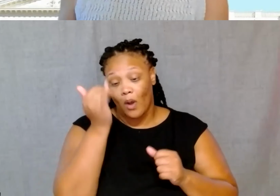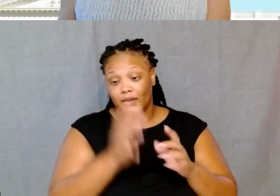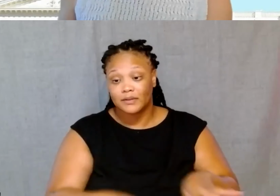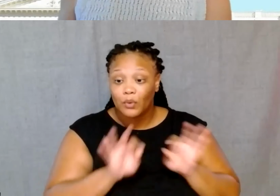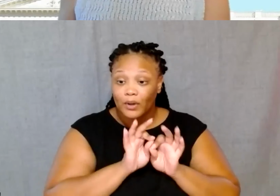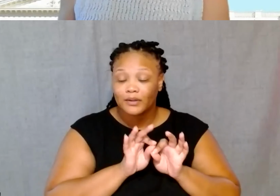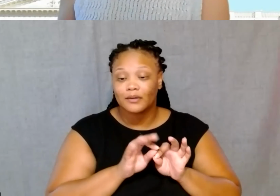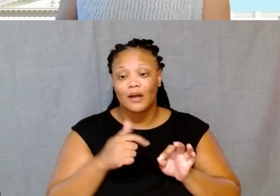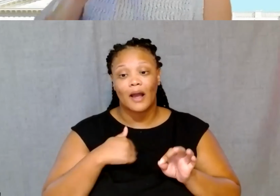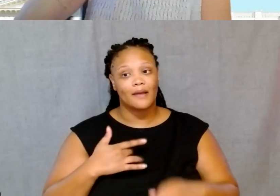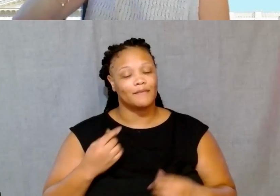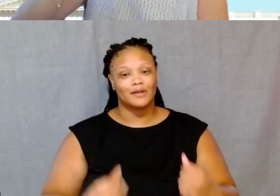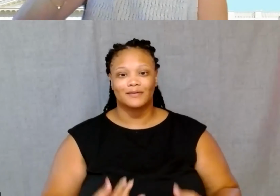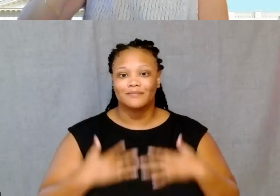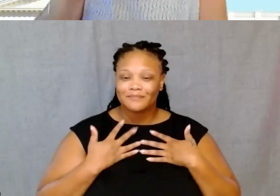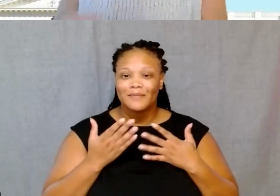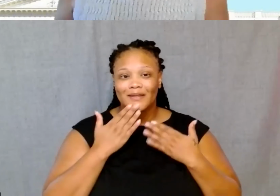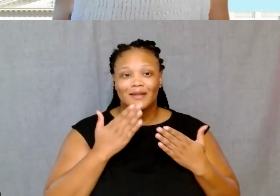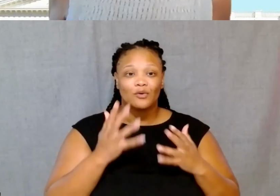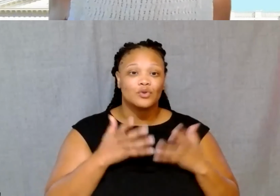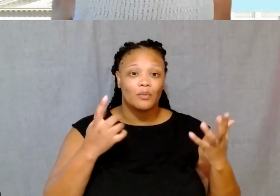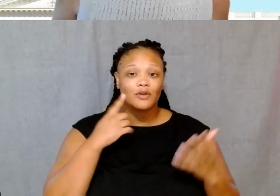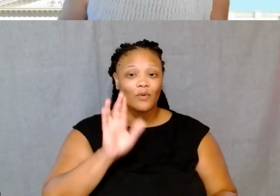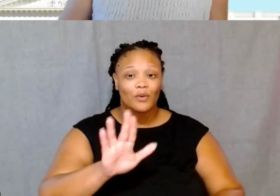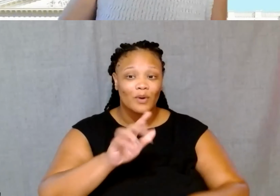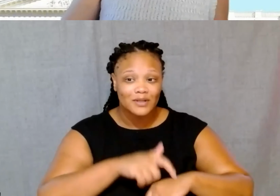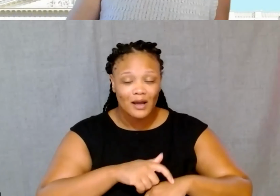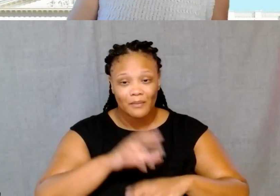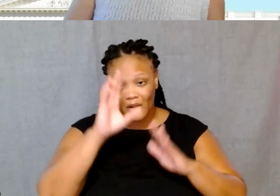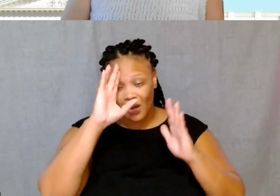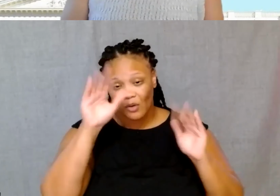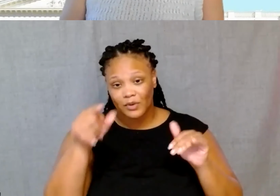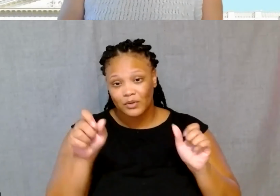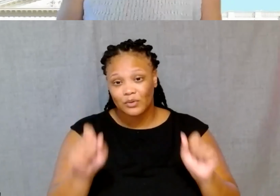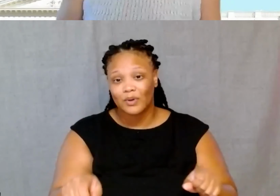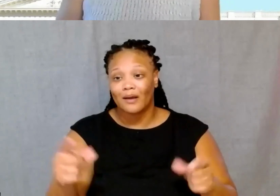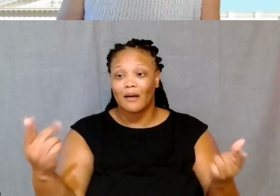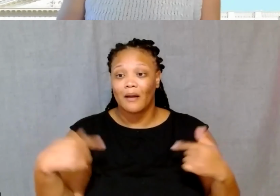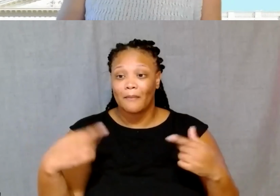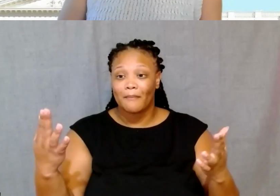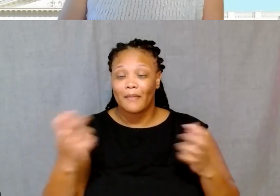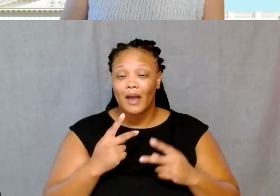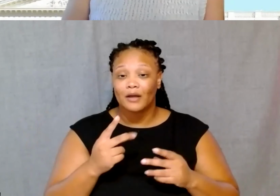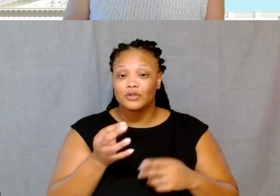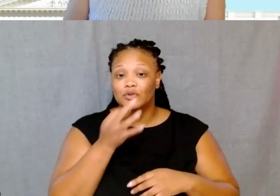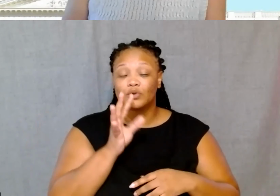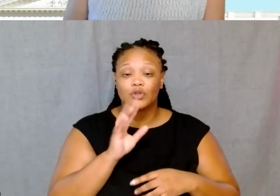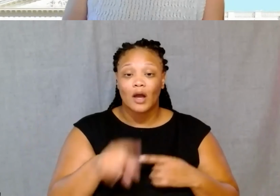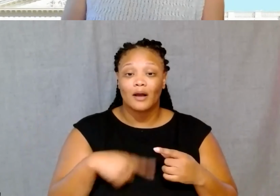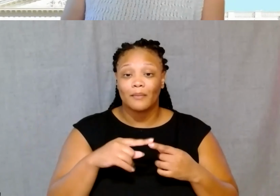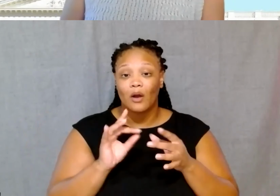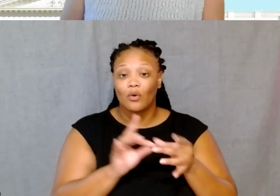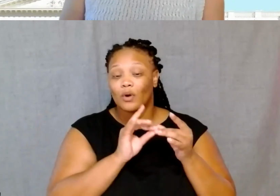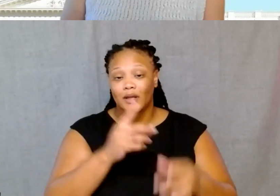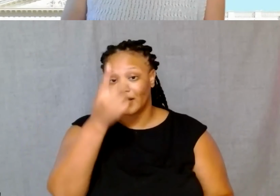inspired. Thank you so much for your time. And I hope that we can welcome you all back soon to talk about coordinated dementia care. I'm really glad